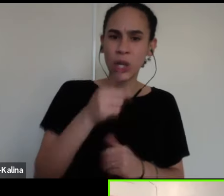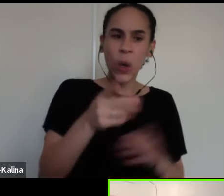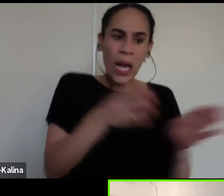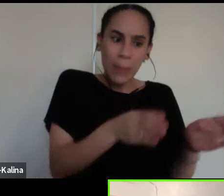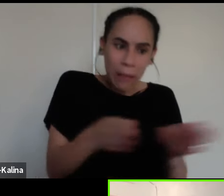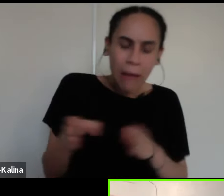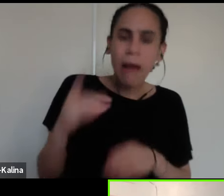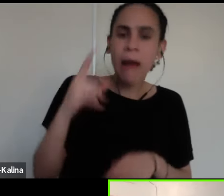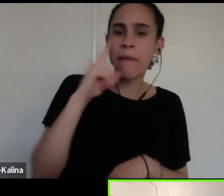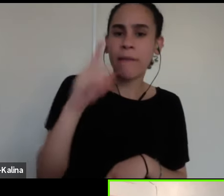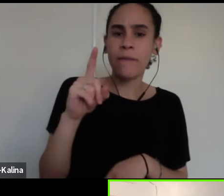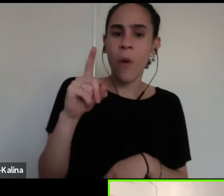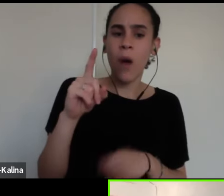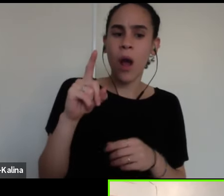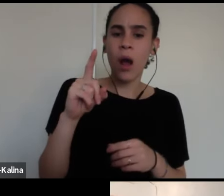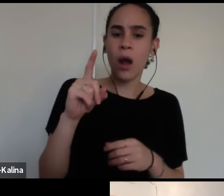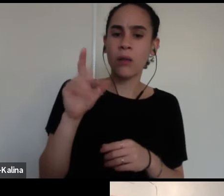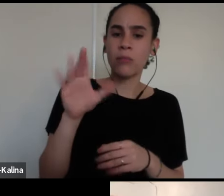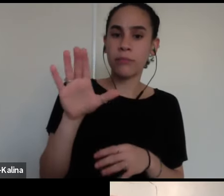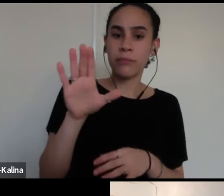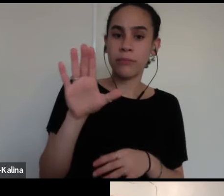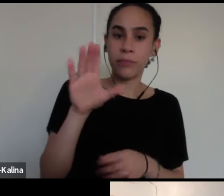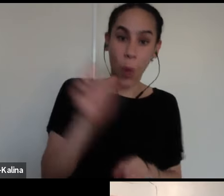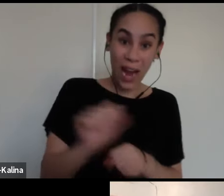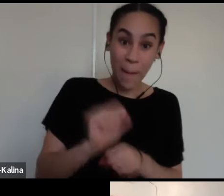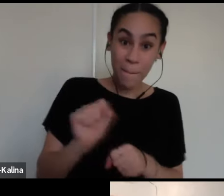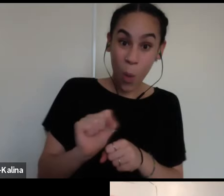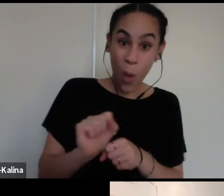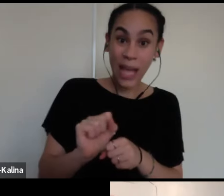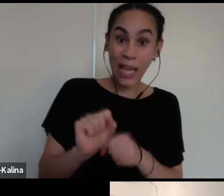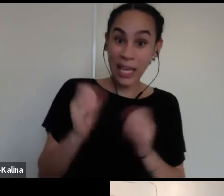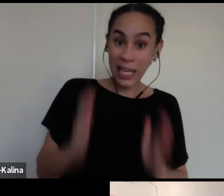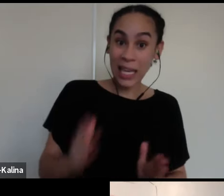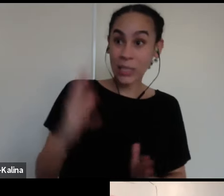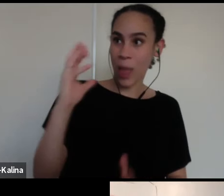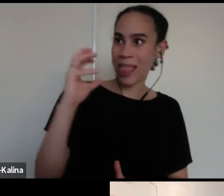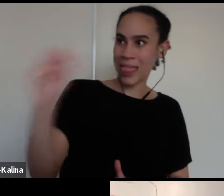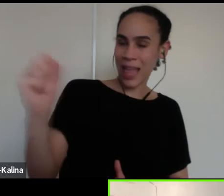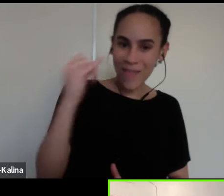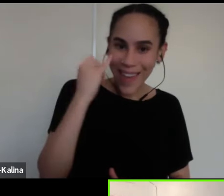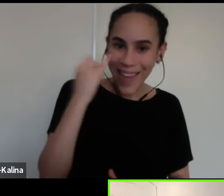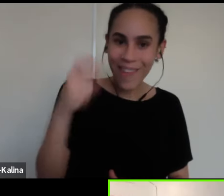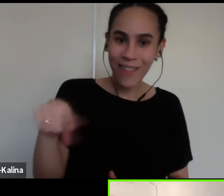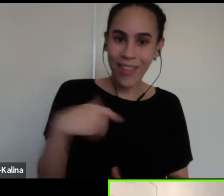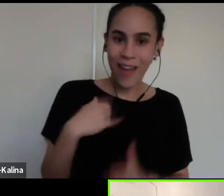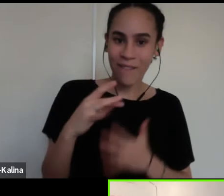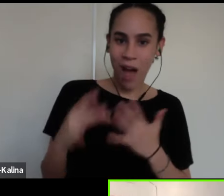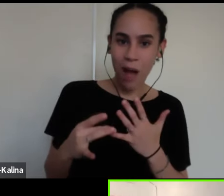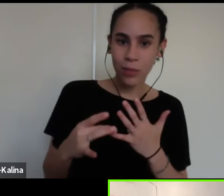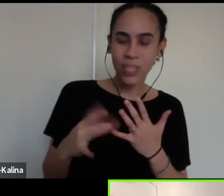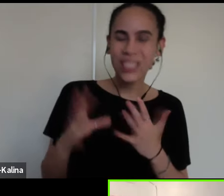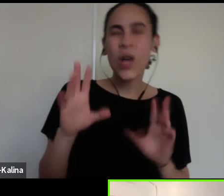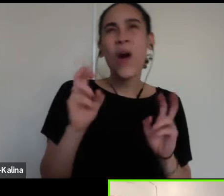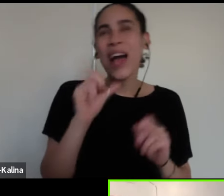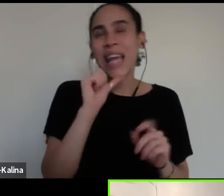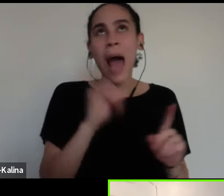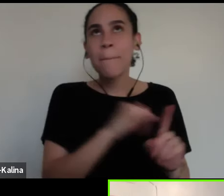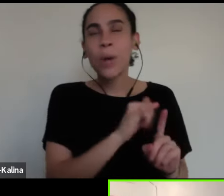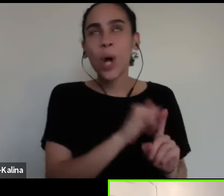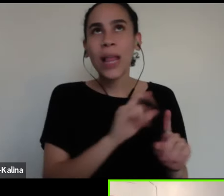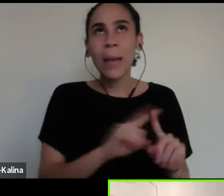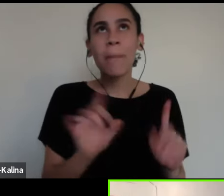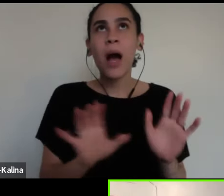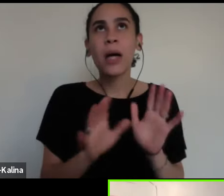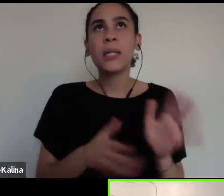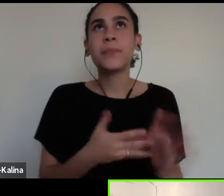leave as soon as they have options. And so I think that maybe it's not quite bullying, but it is